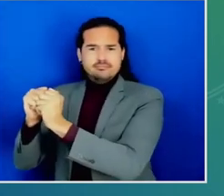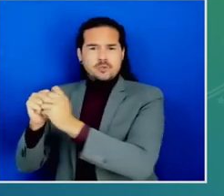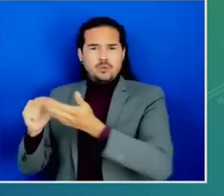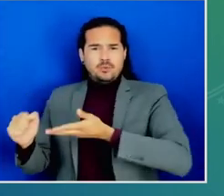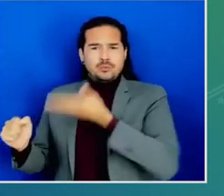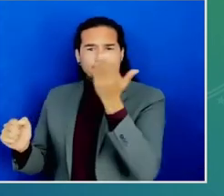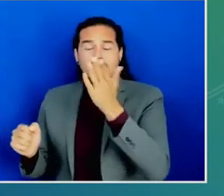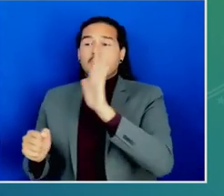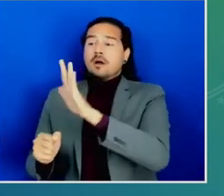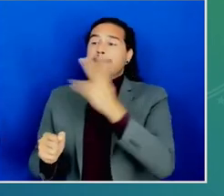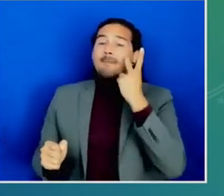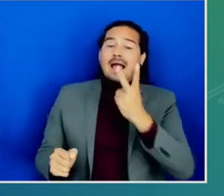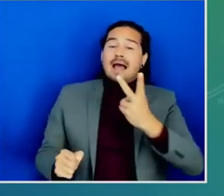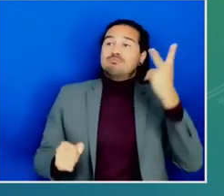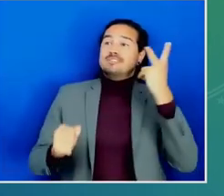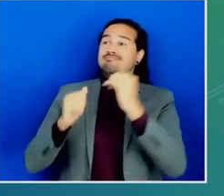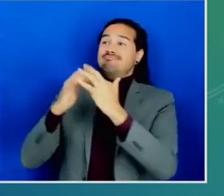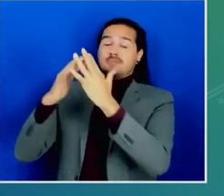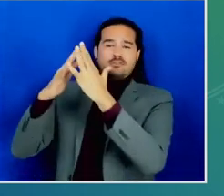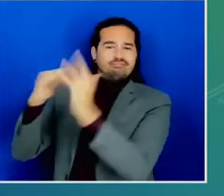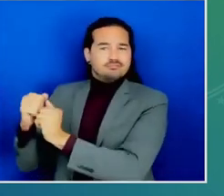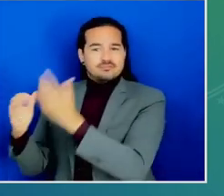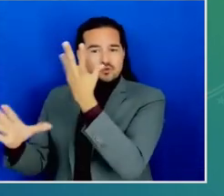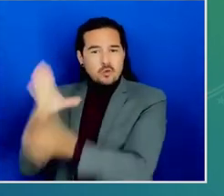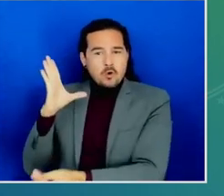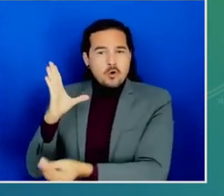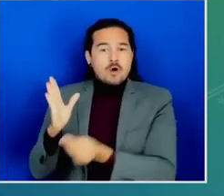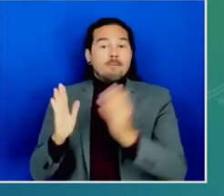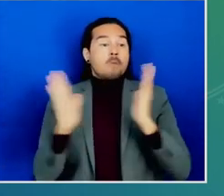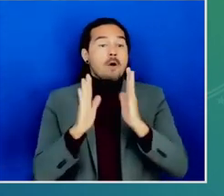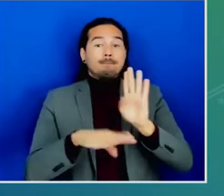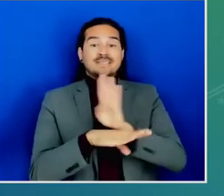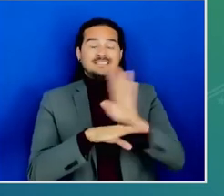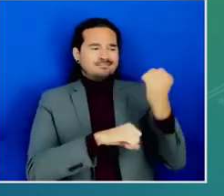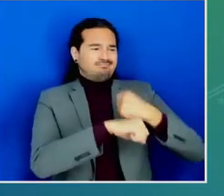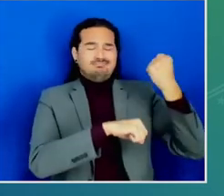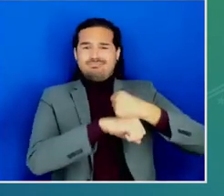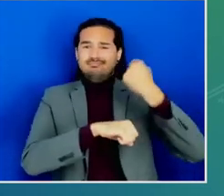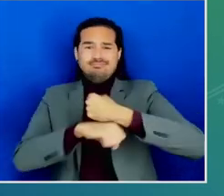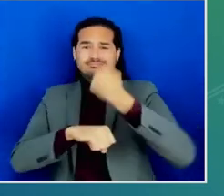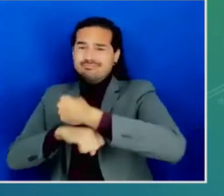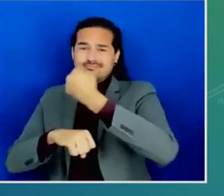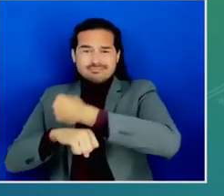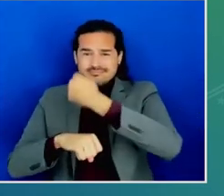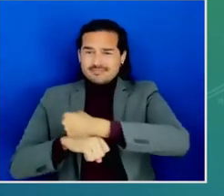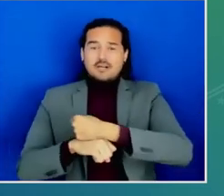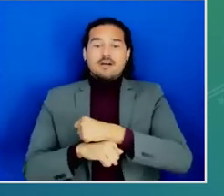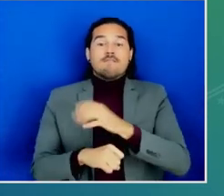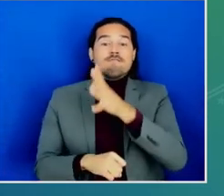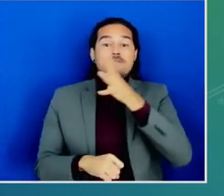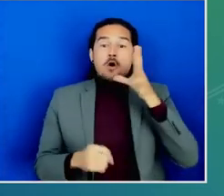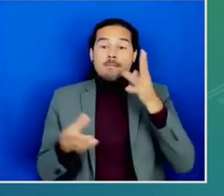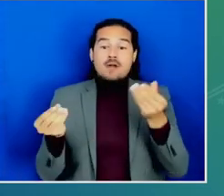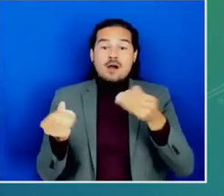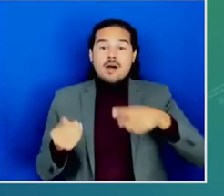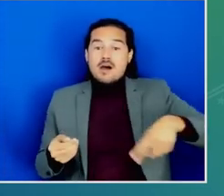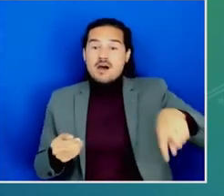small businesses closed for good, crops and farmlands destroyed for the next generation of family